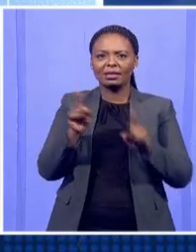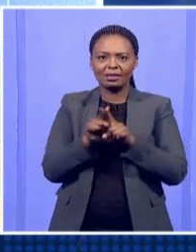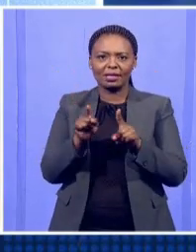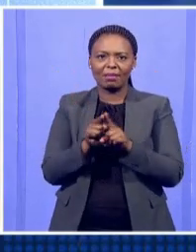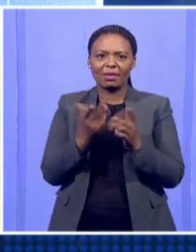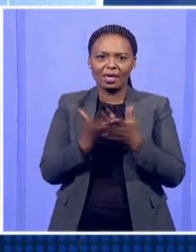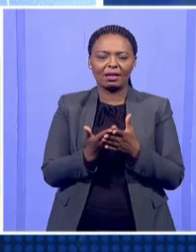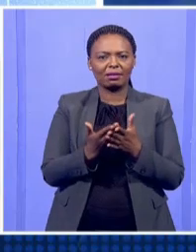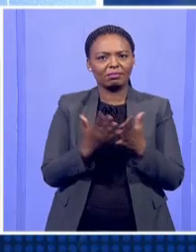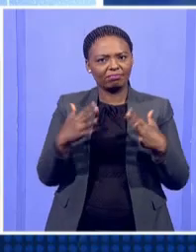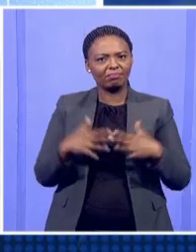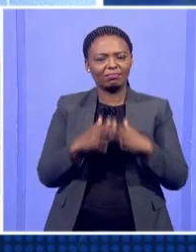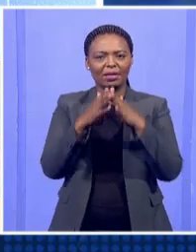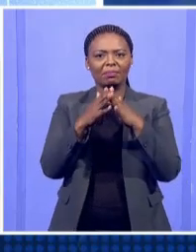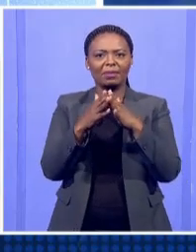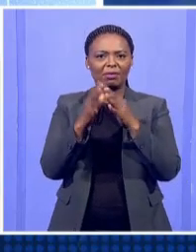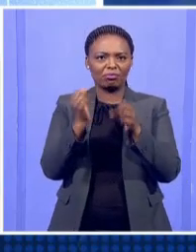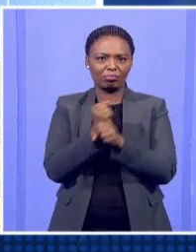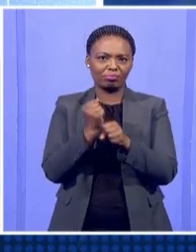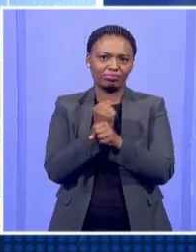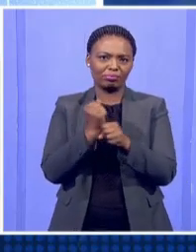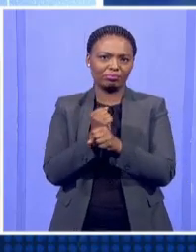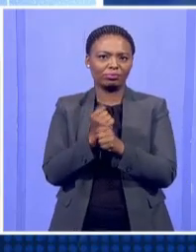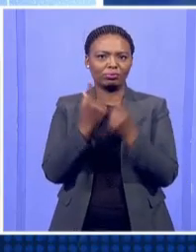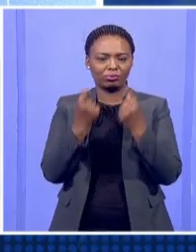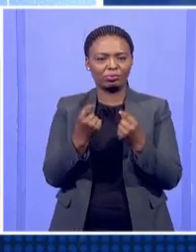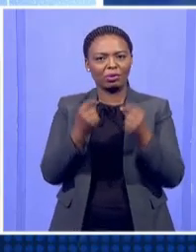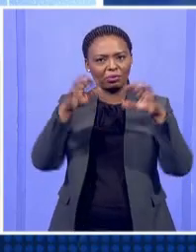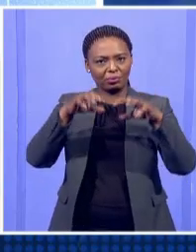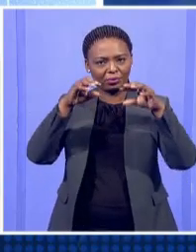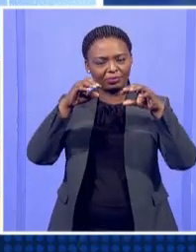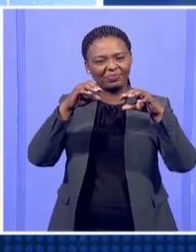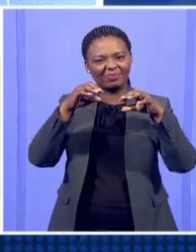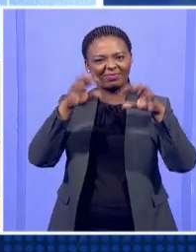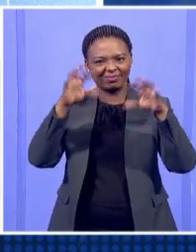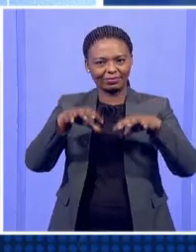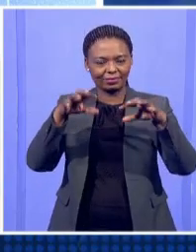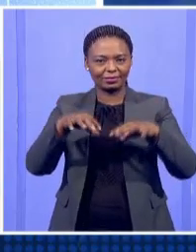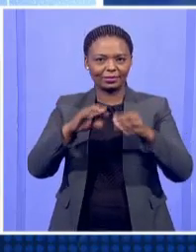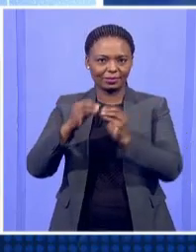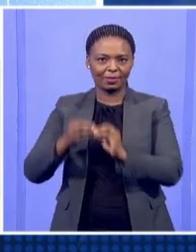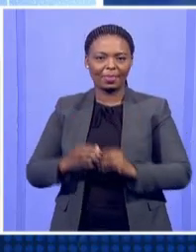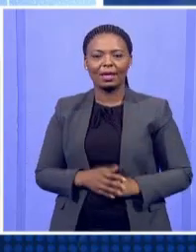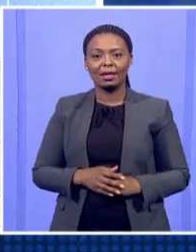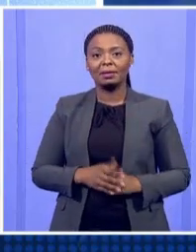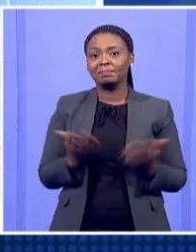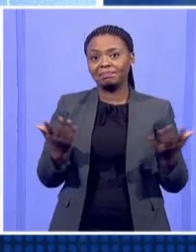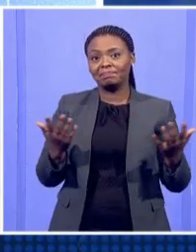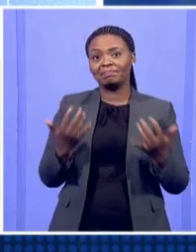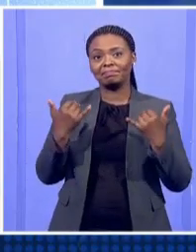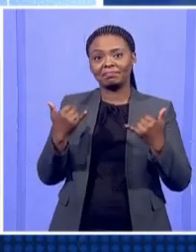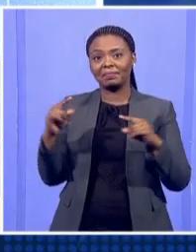very detailed explanation of the battle for power within the nation of Balobedu.